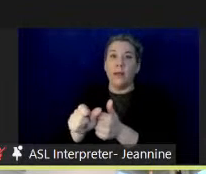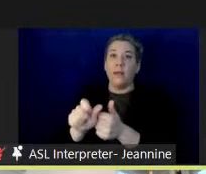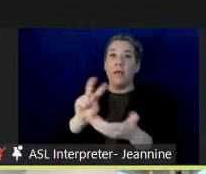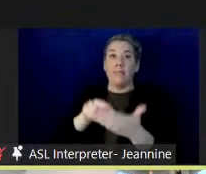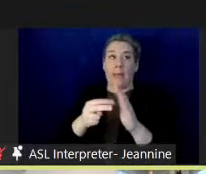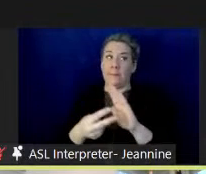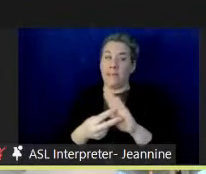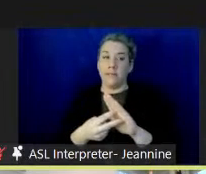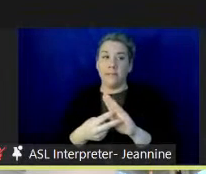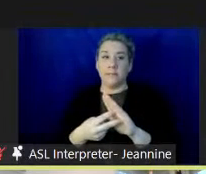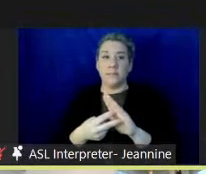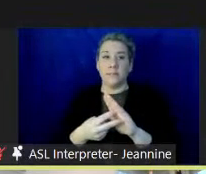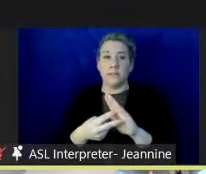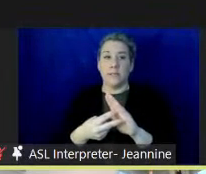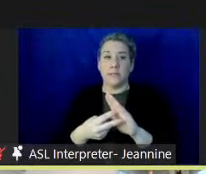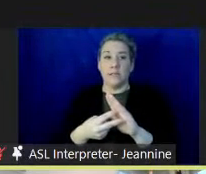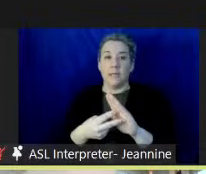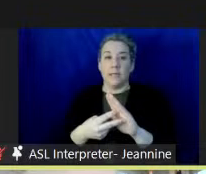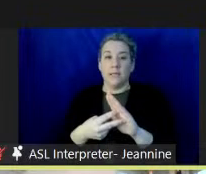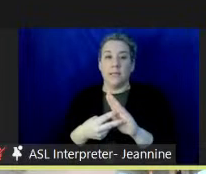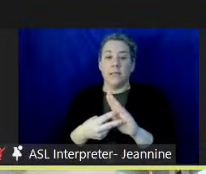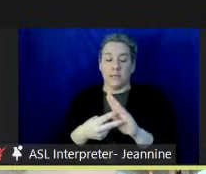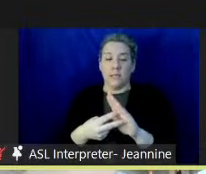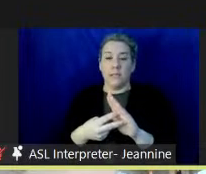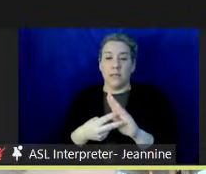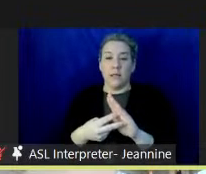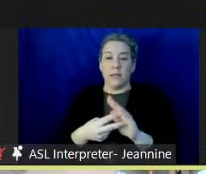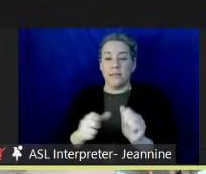bypassing folks, including ourselves, that may be